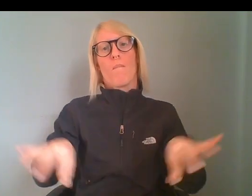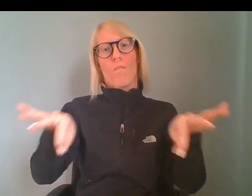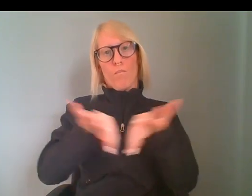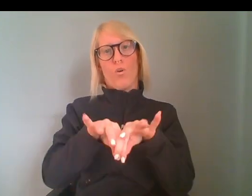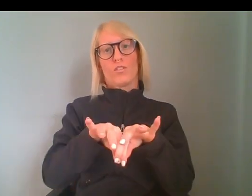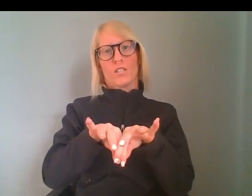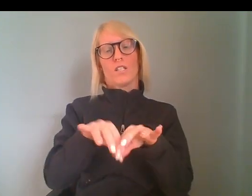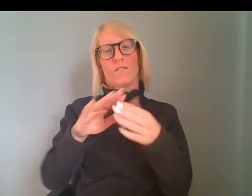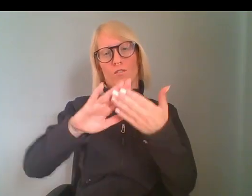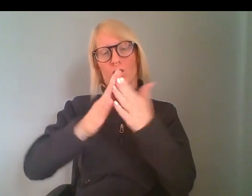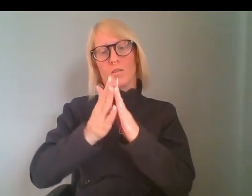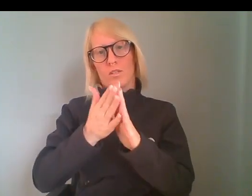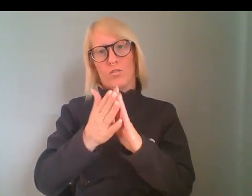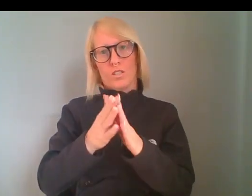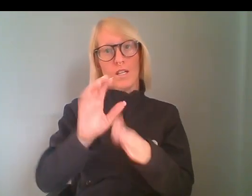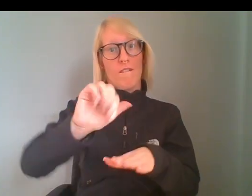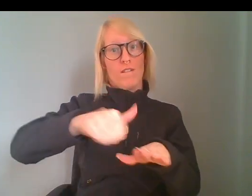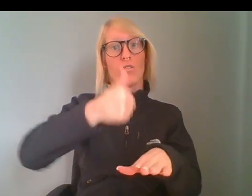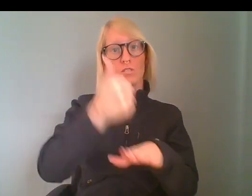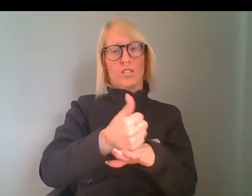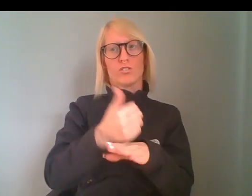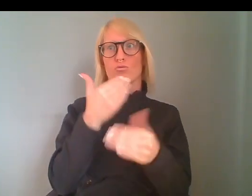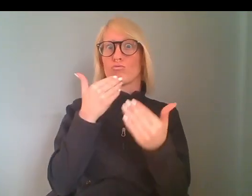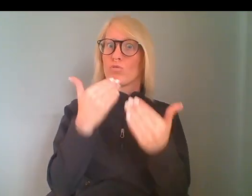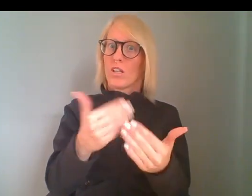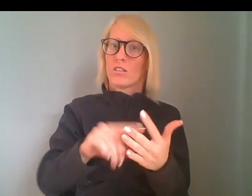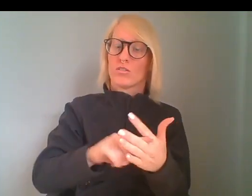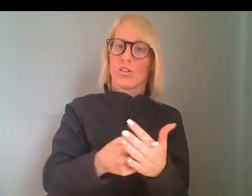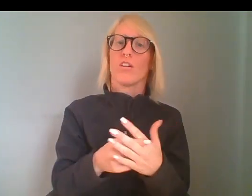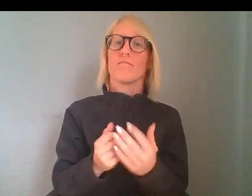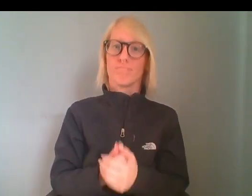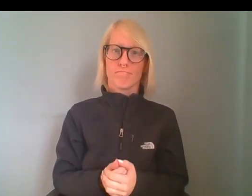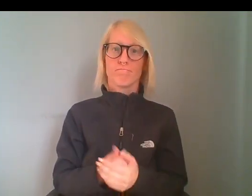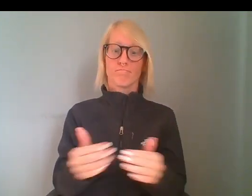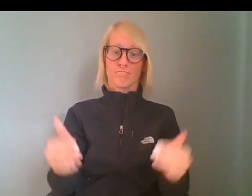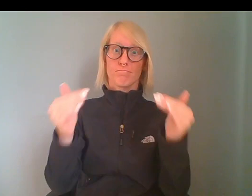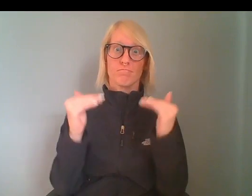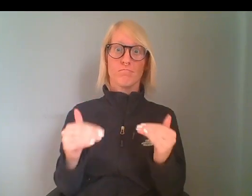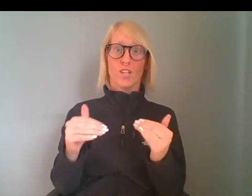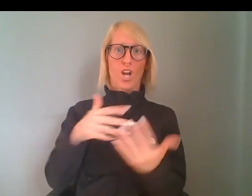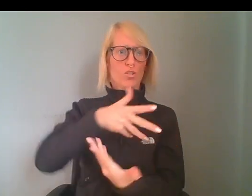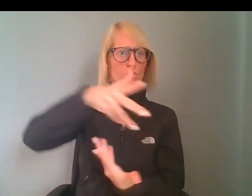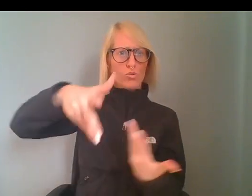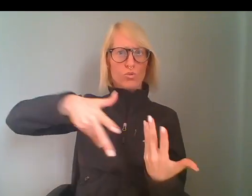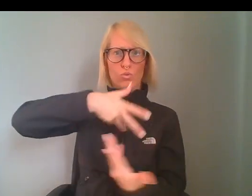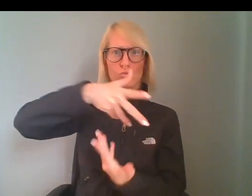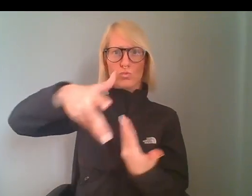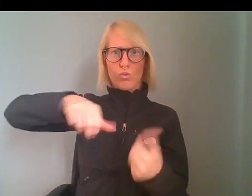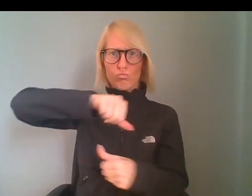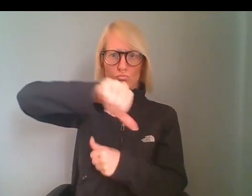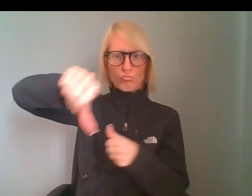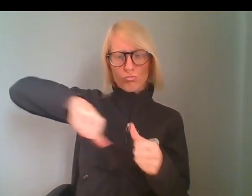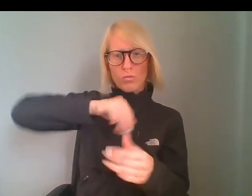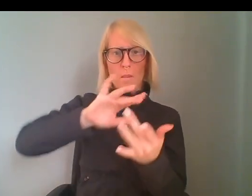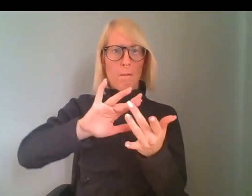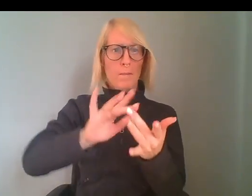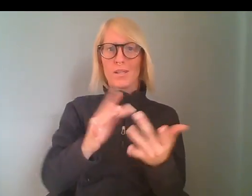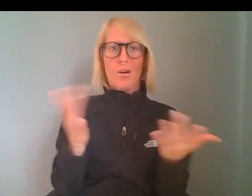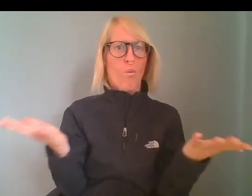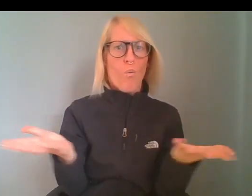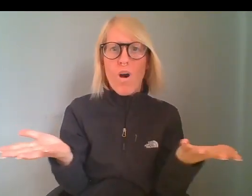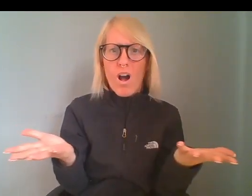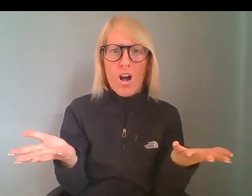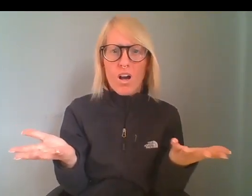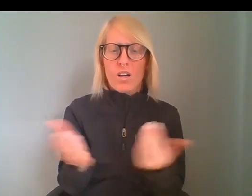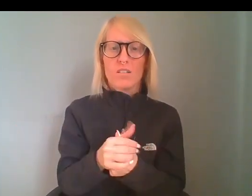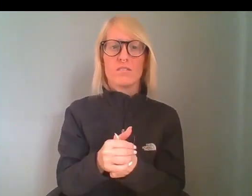for getting started. Okay, social media. So what is it? What are we even talking about? Social media is a